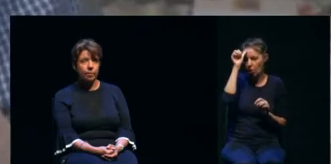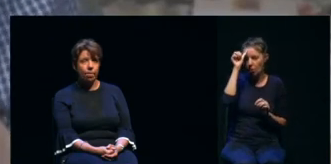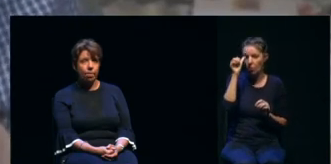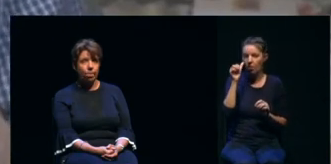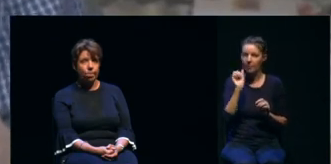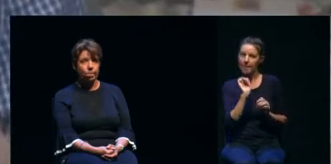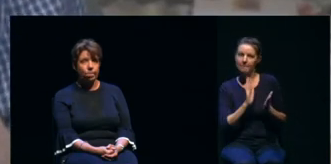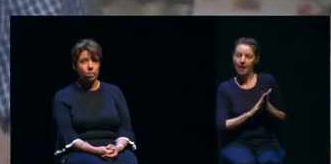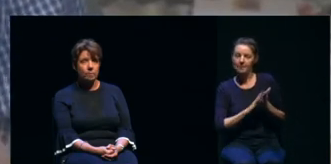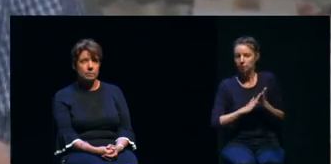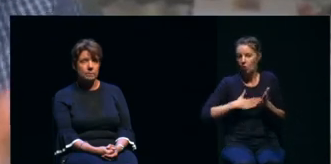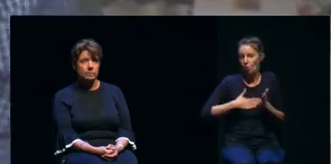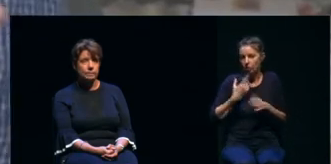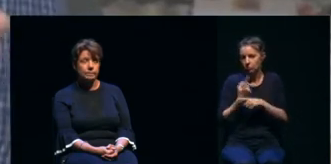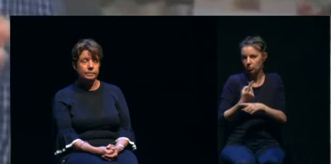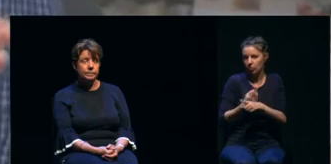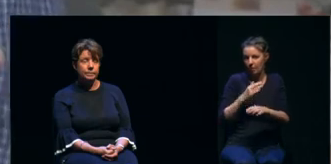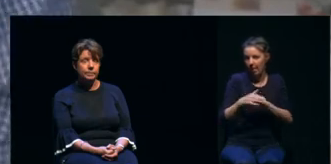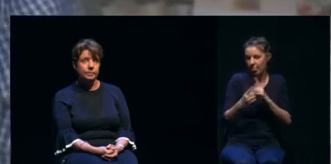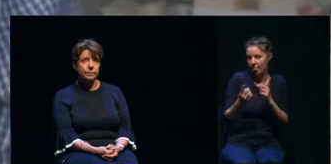shouldn't talk about that yet, or we'll leave it till later.